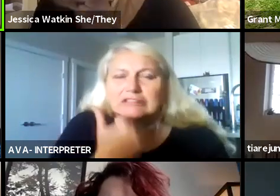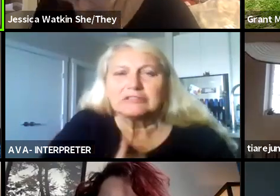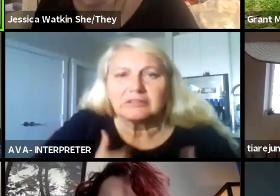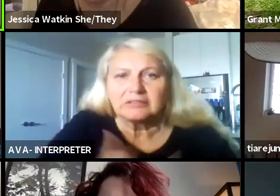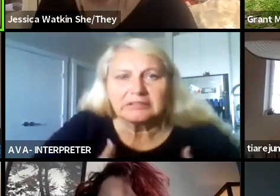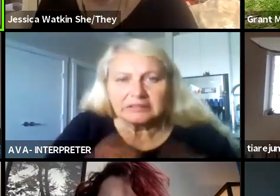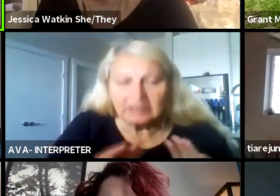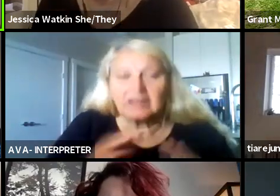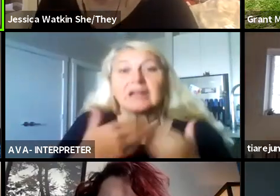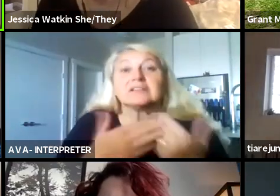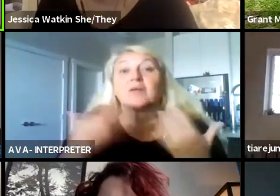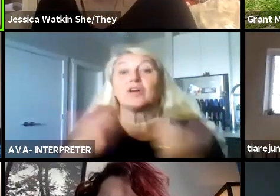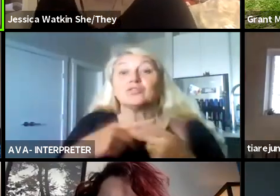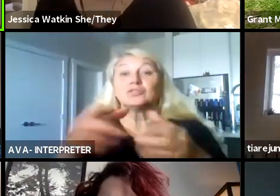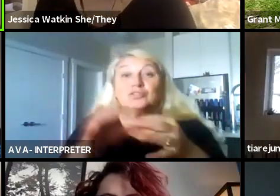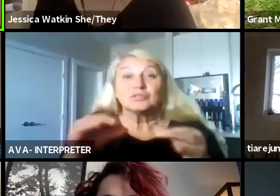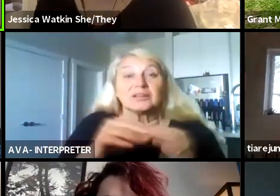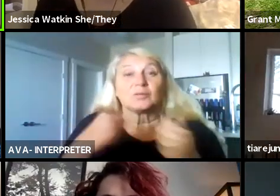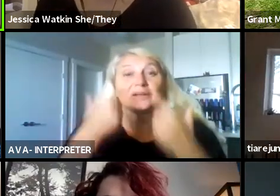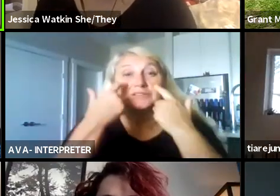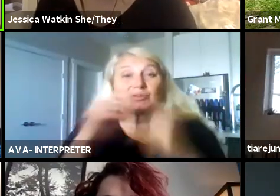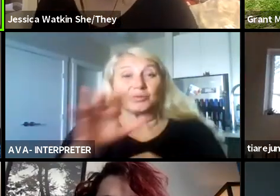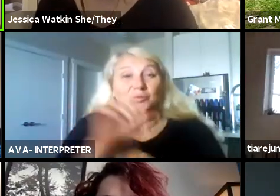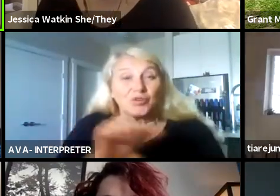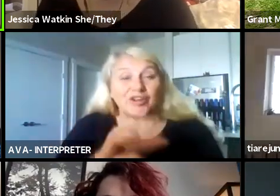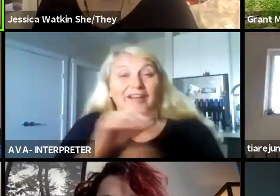we can witness the work and the art. Sound good?